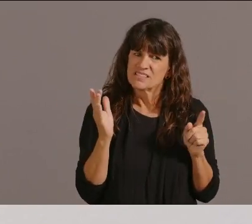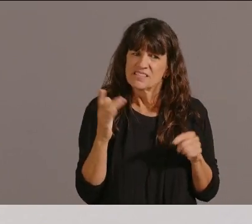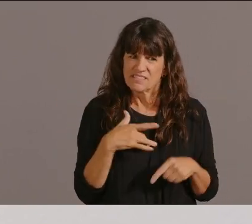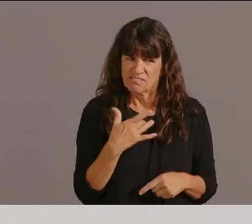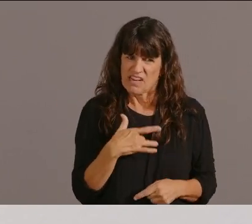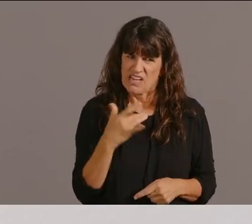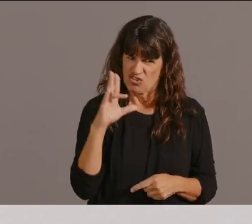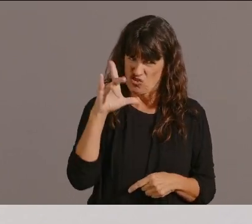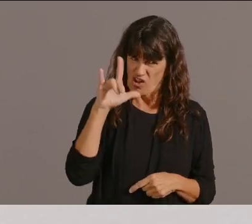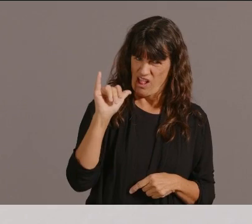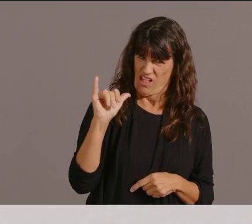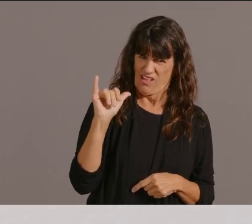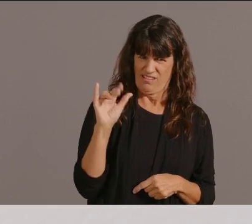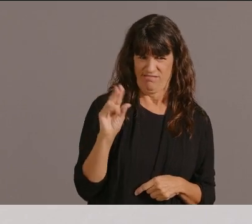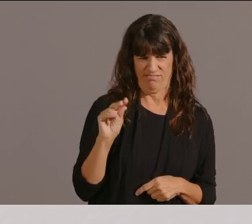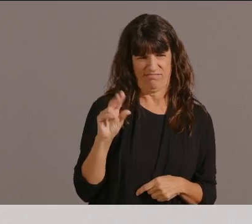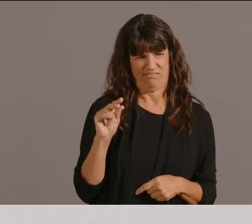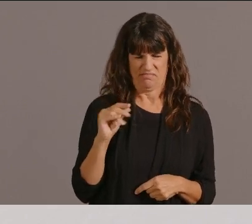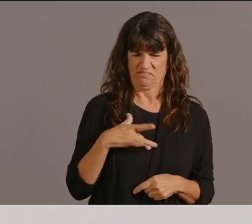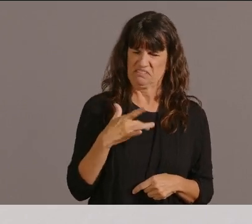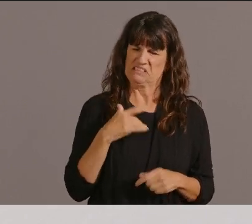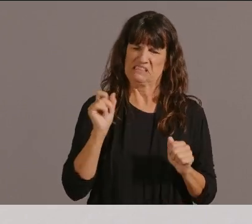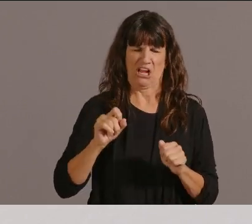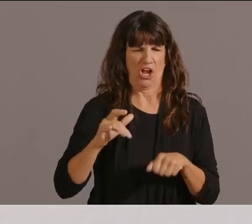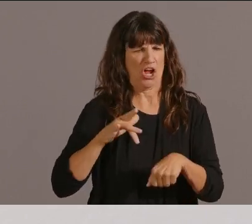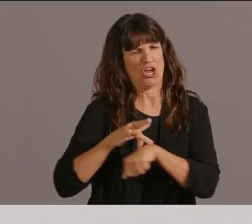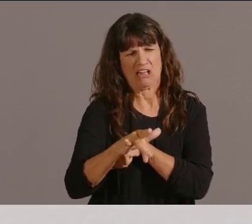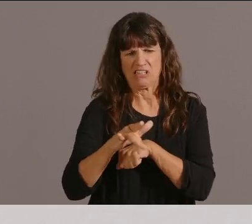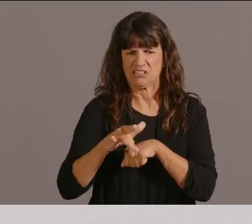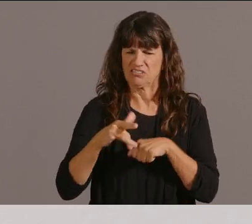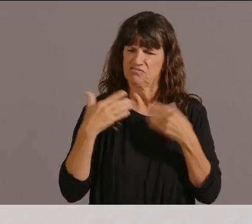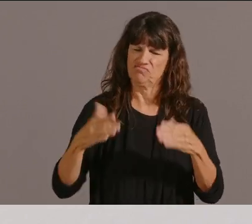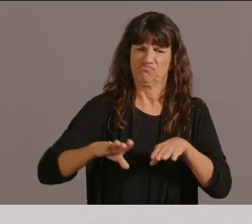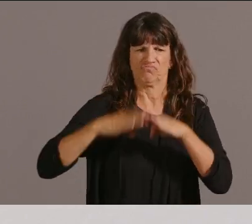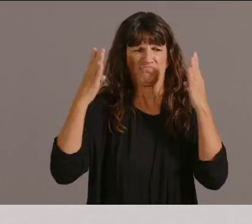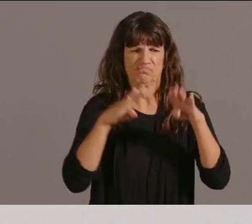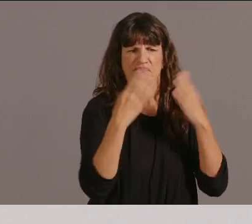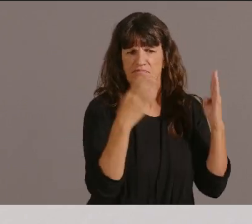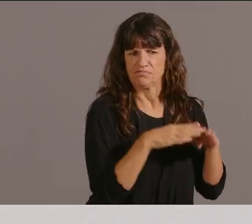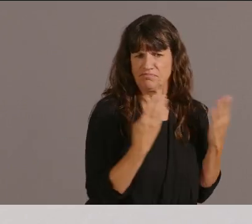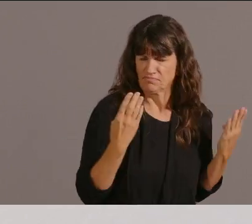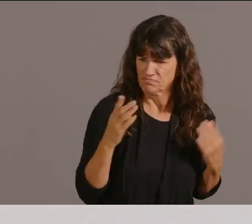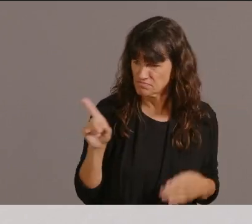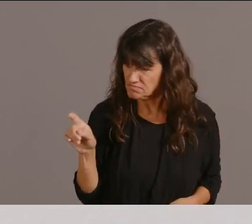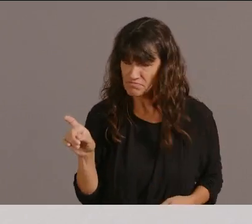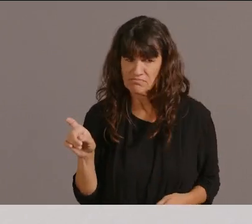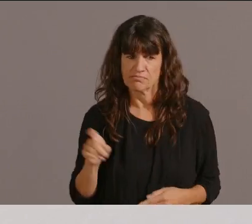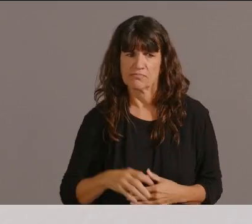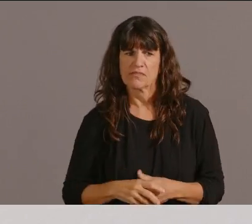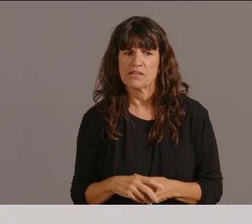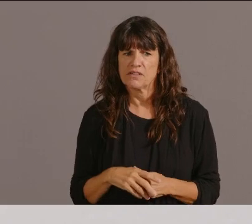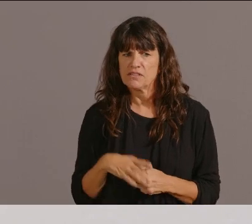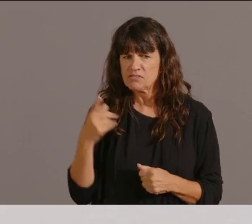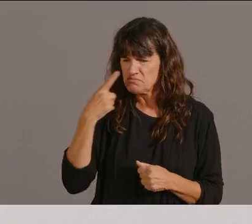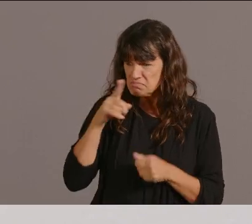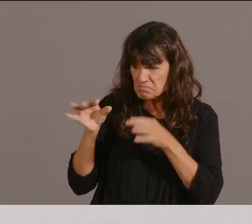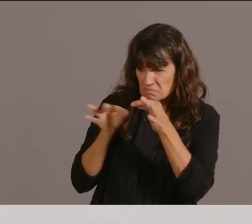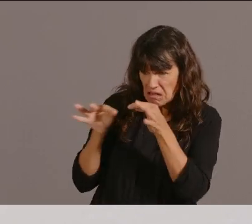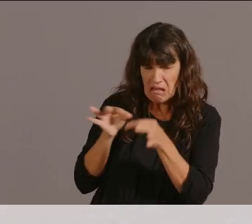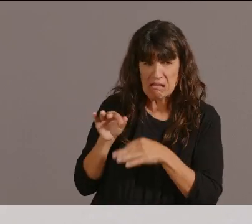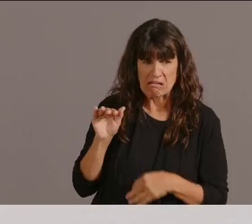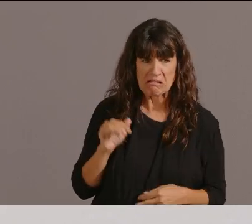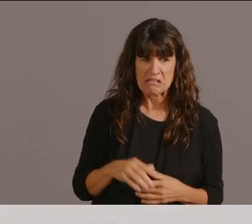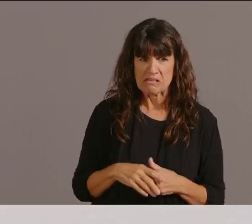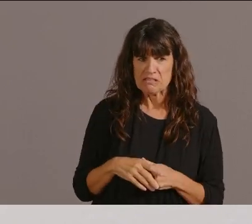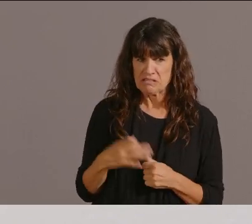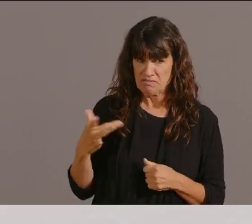a more open and normalized place before July 4th. If you could talk about, is that